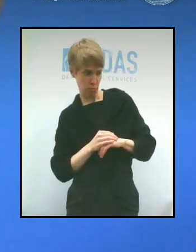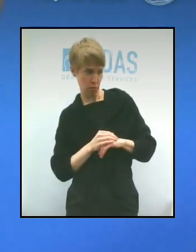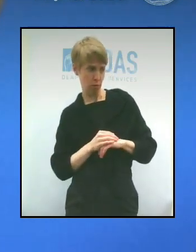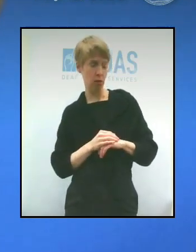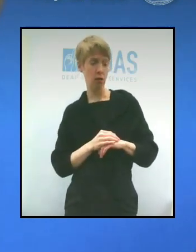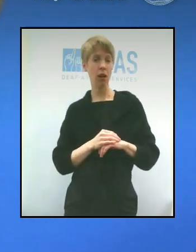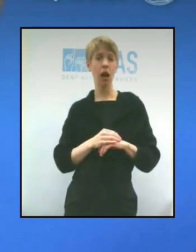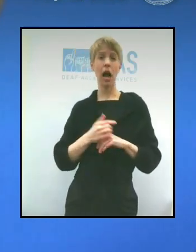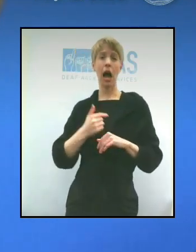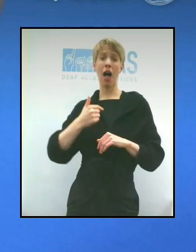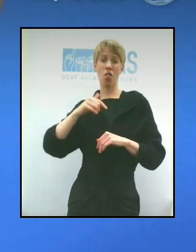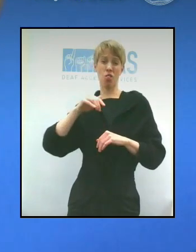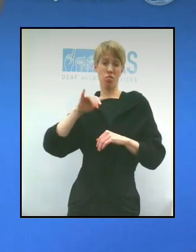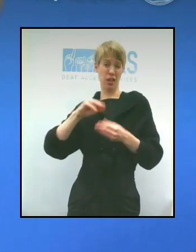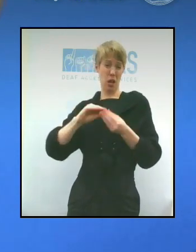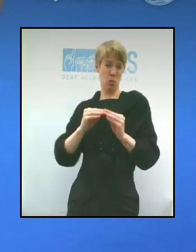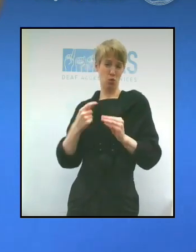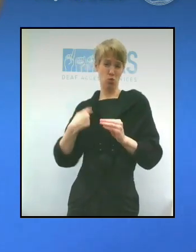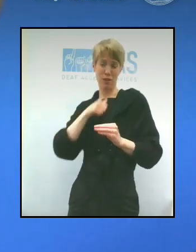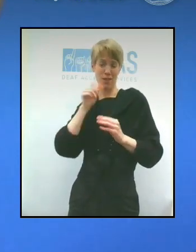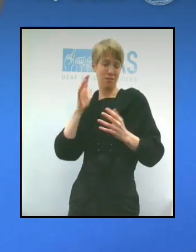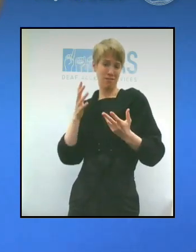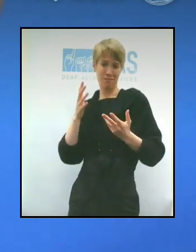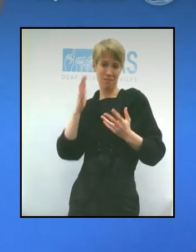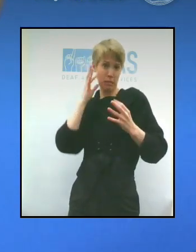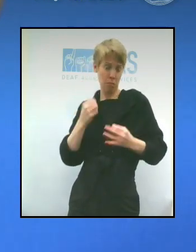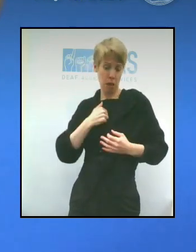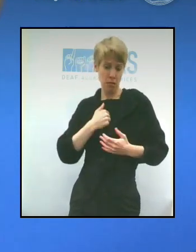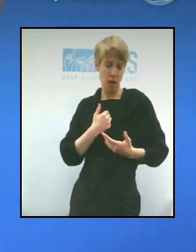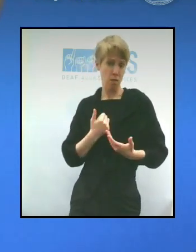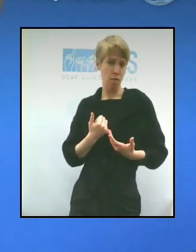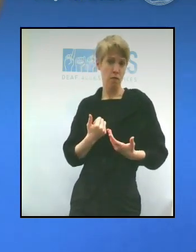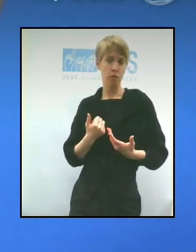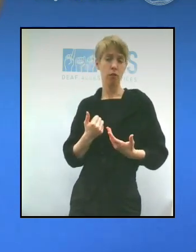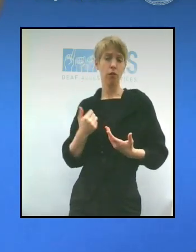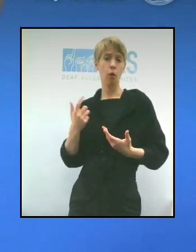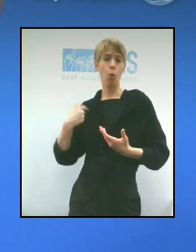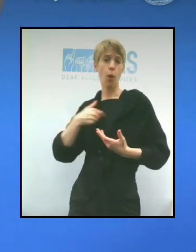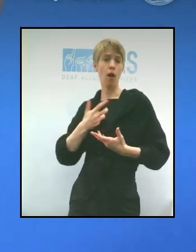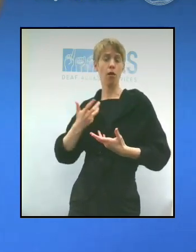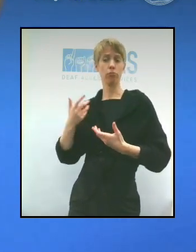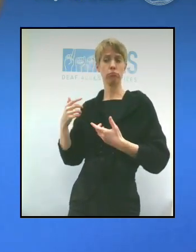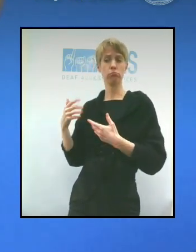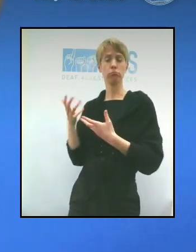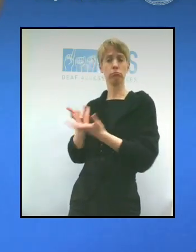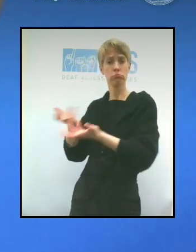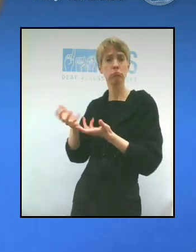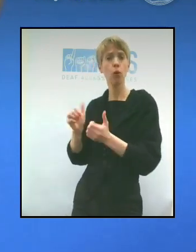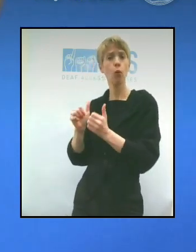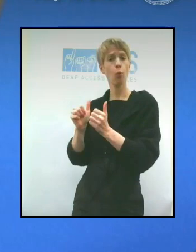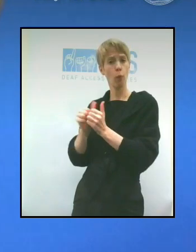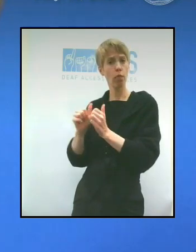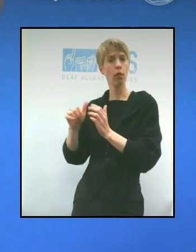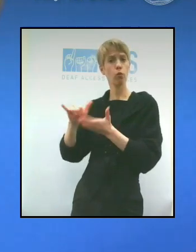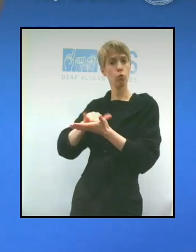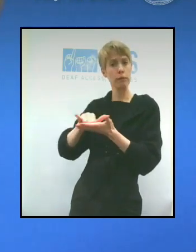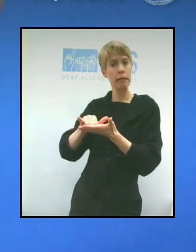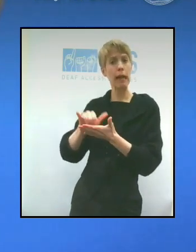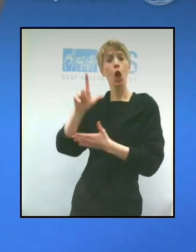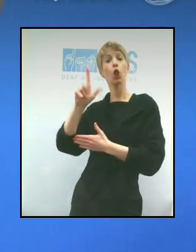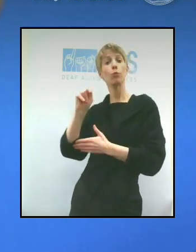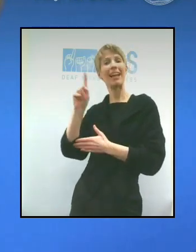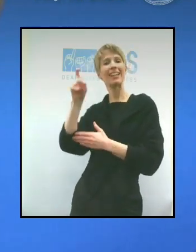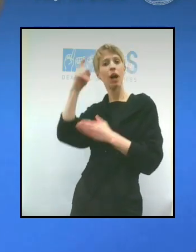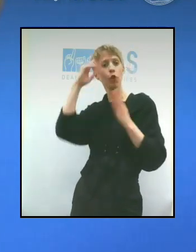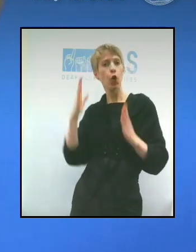I didn't set the metrics. We have to meet the metrics. We've had conversations with New York State. I had a conversation with the Lieutenant Governor last night. I had a conversation